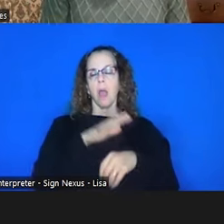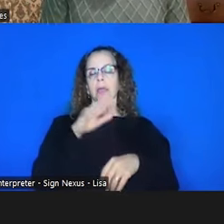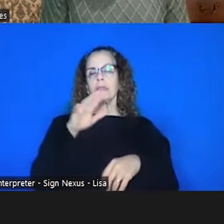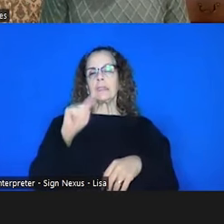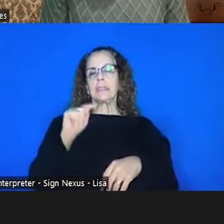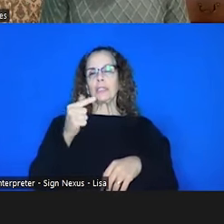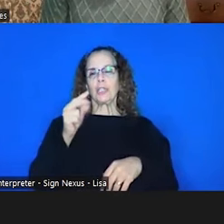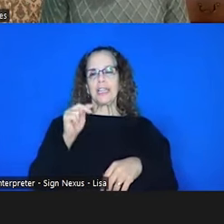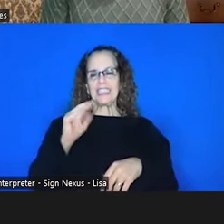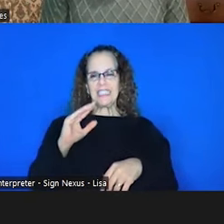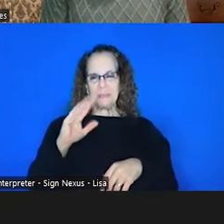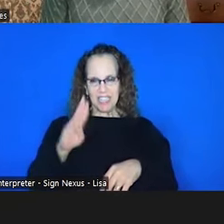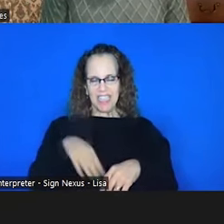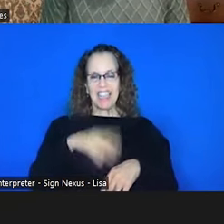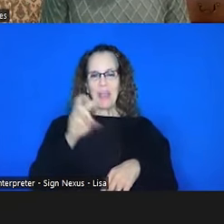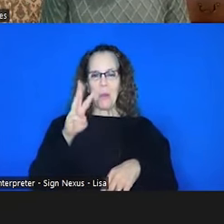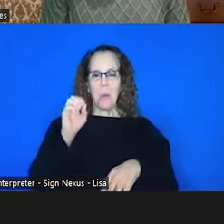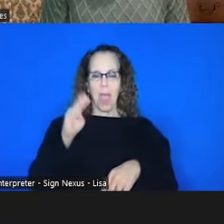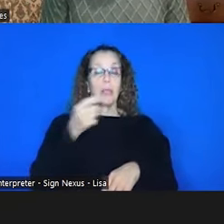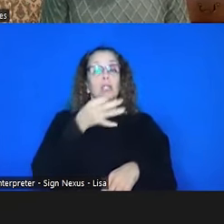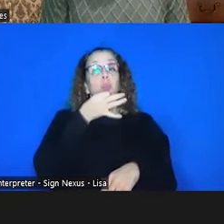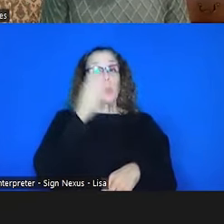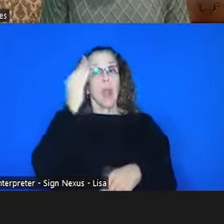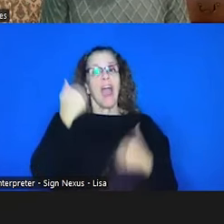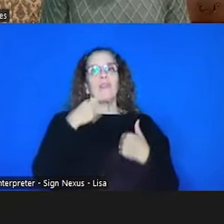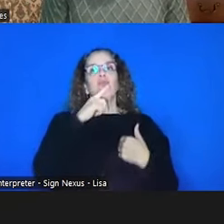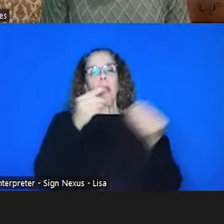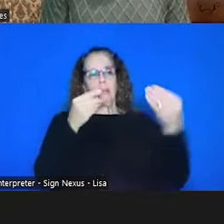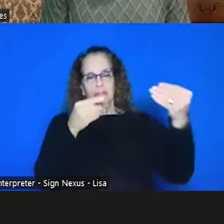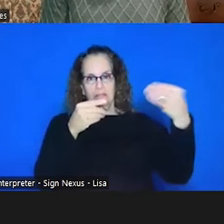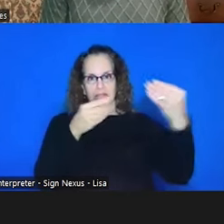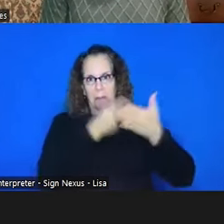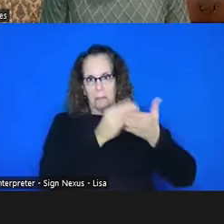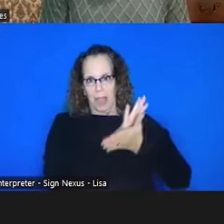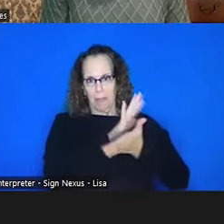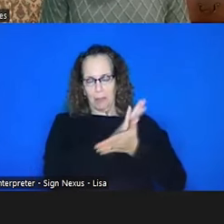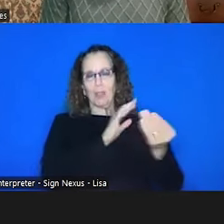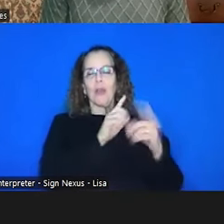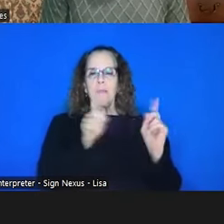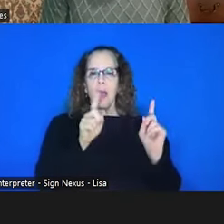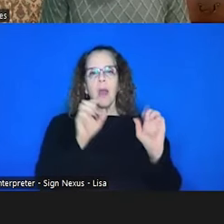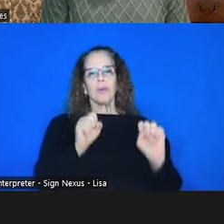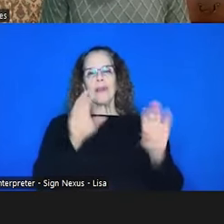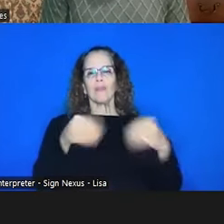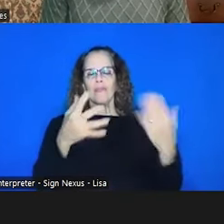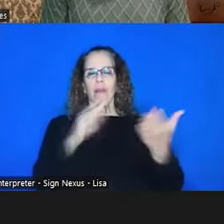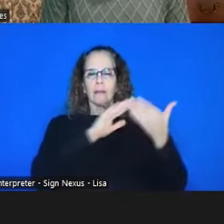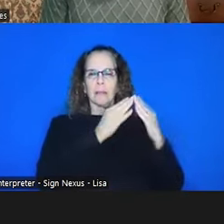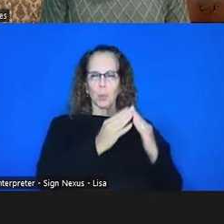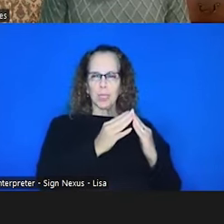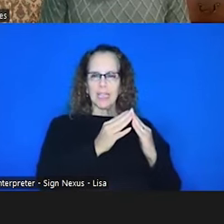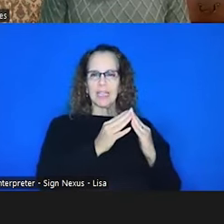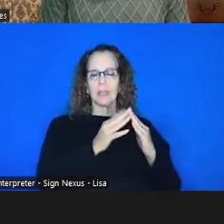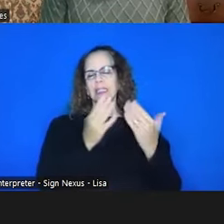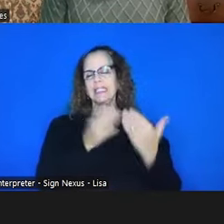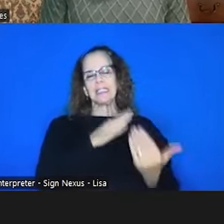will soon be available, you know, in hard copy, but it's also another resource that we can provide community. It's something that is easy,